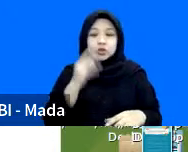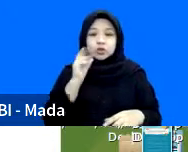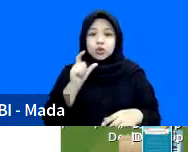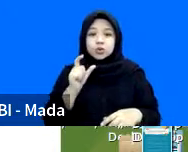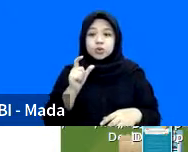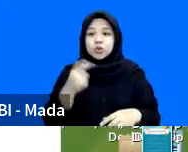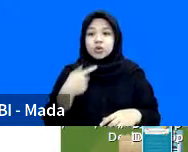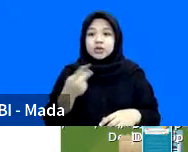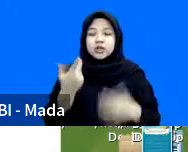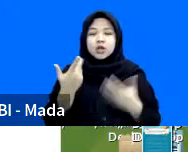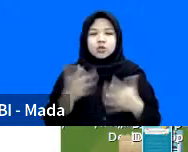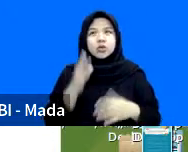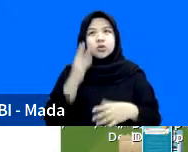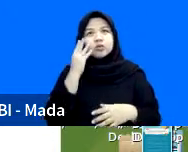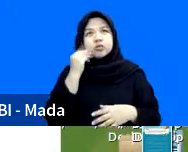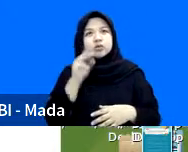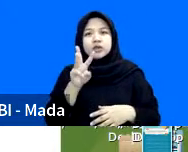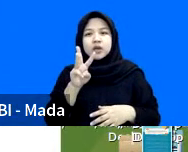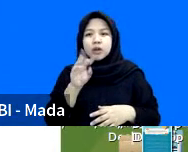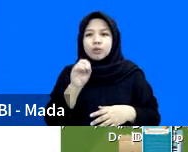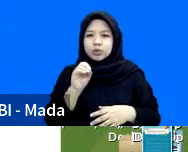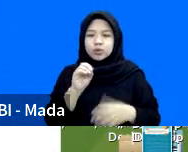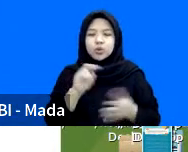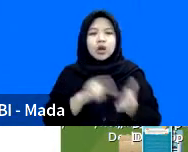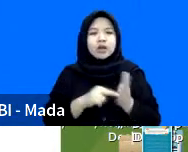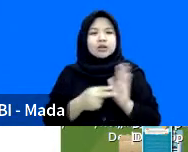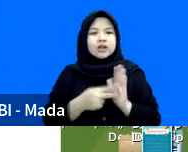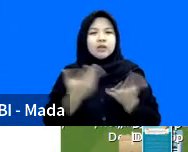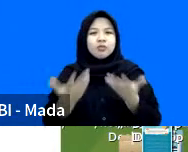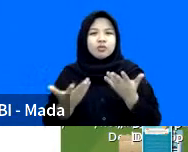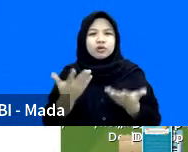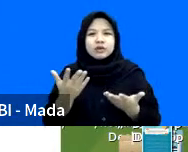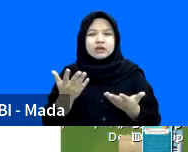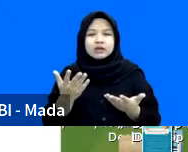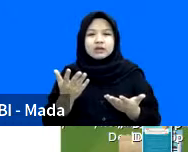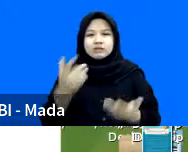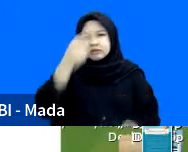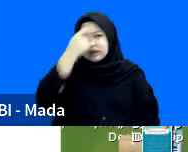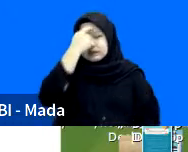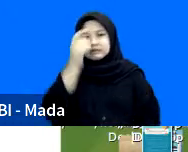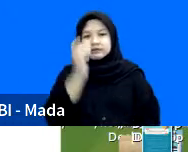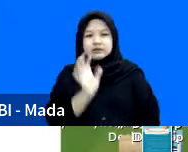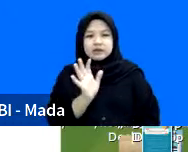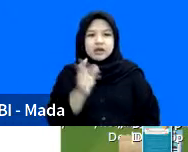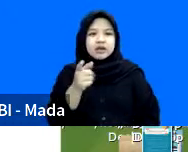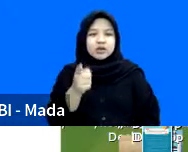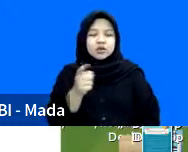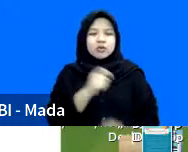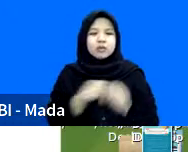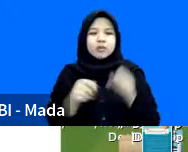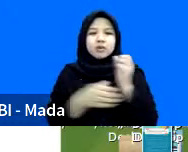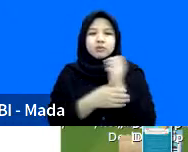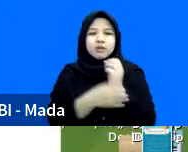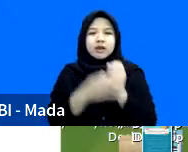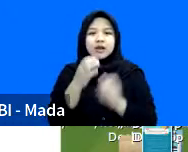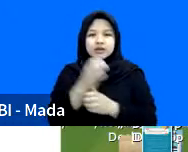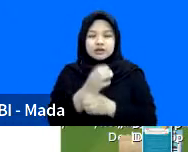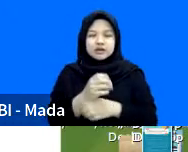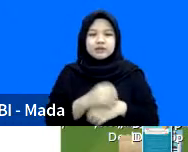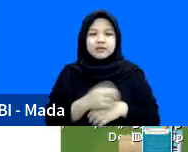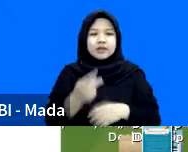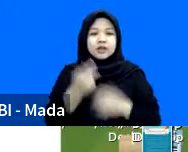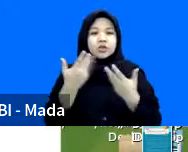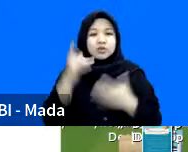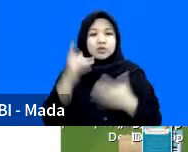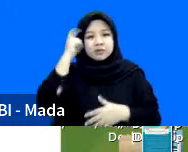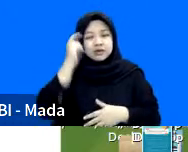age of 13, you will not be able to give it up. So addictions caught at a younger age are more dangerous. All along, we have been thinking children should be kept